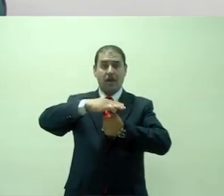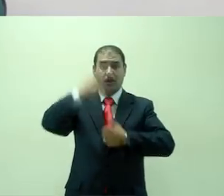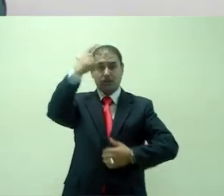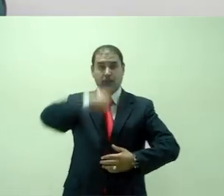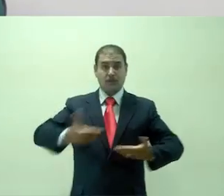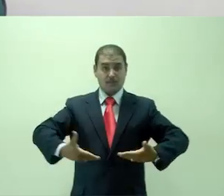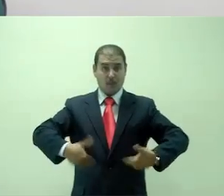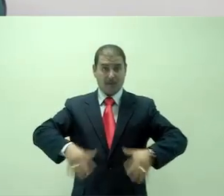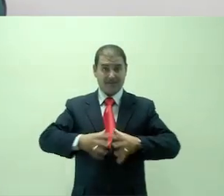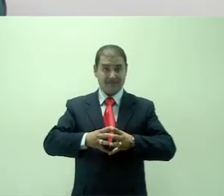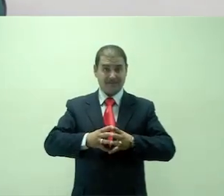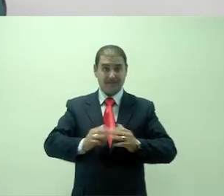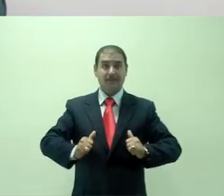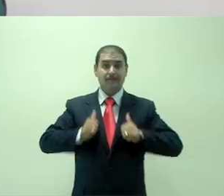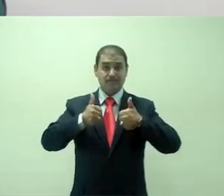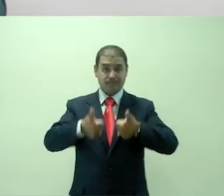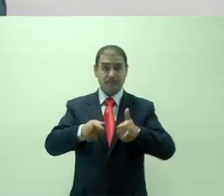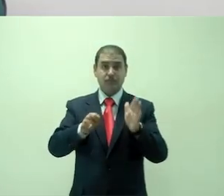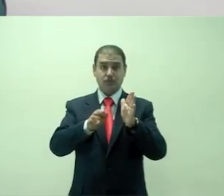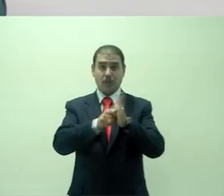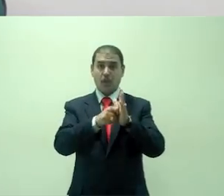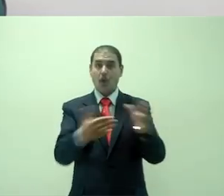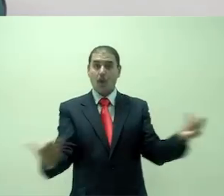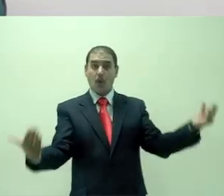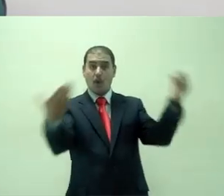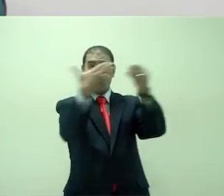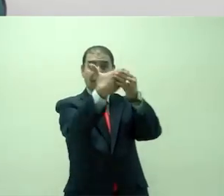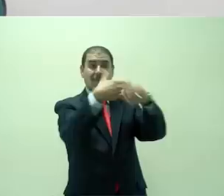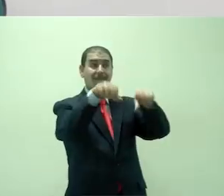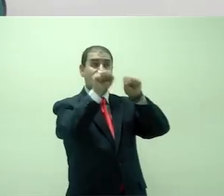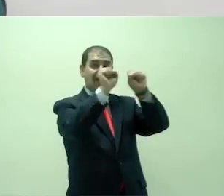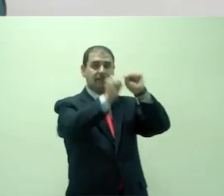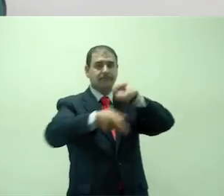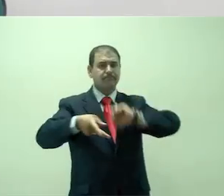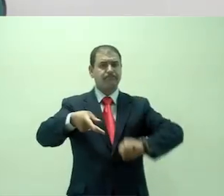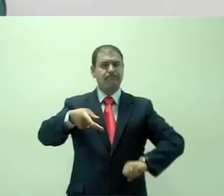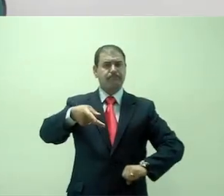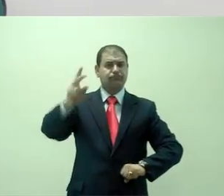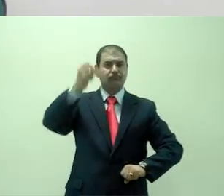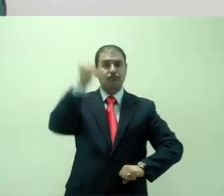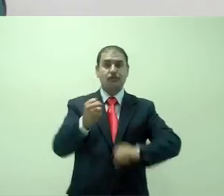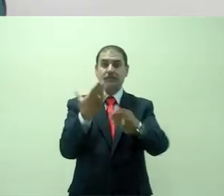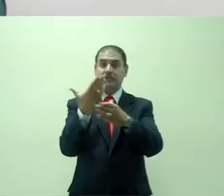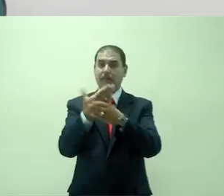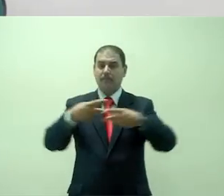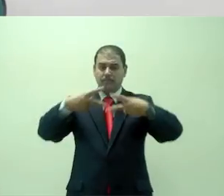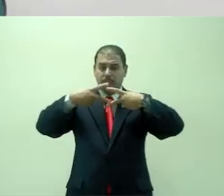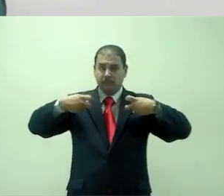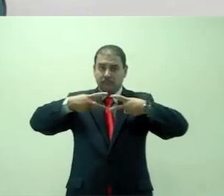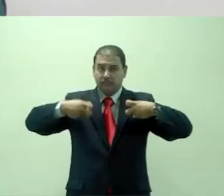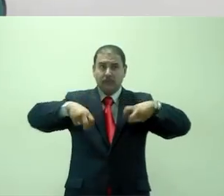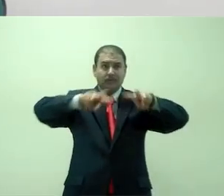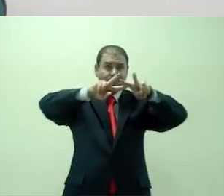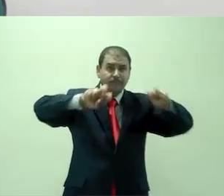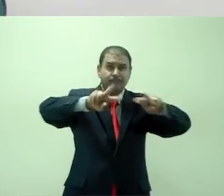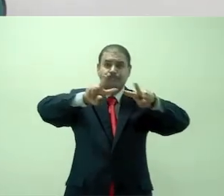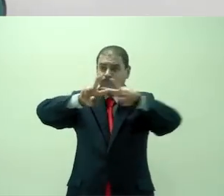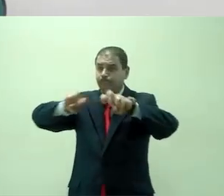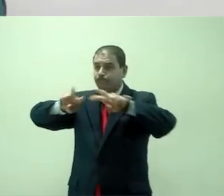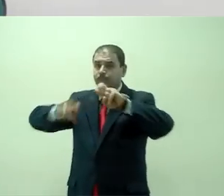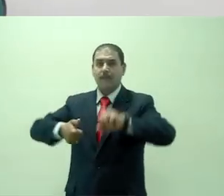I think what the UN is doing is fantastic, and I think those consultation sessions are